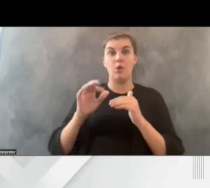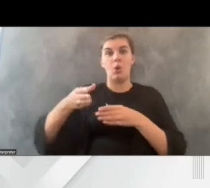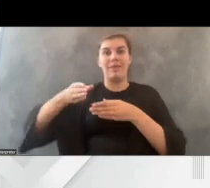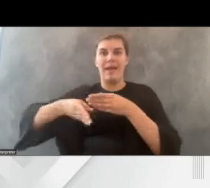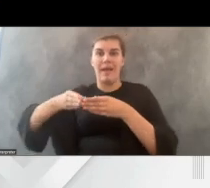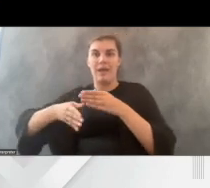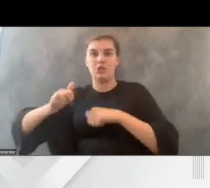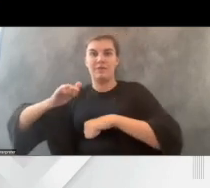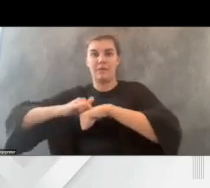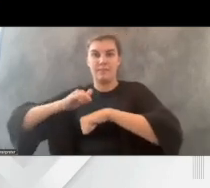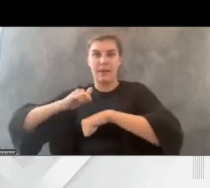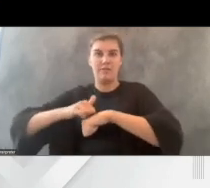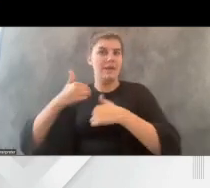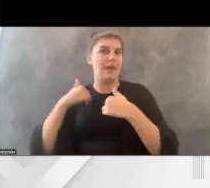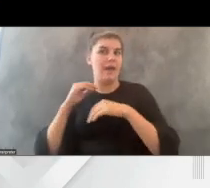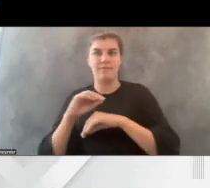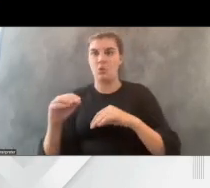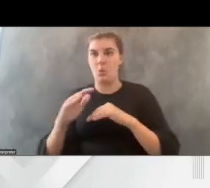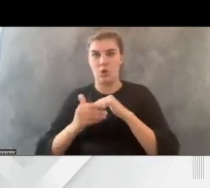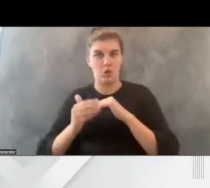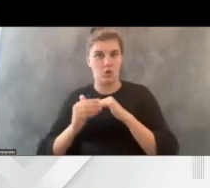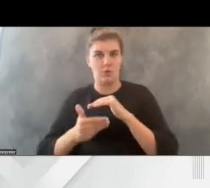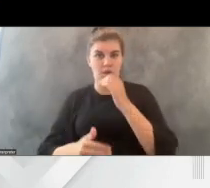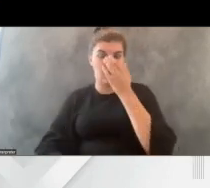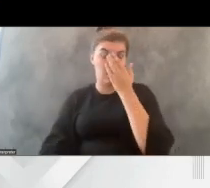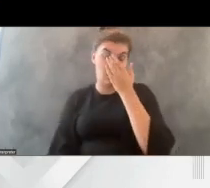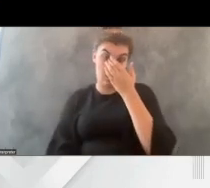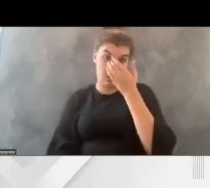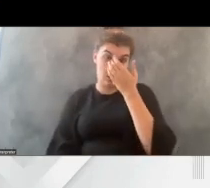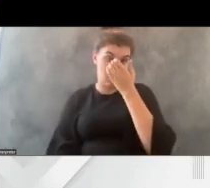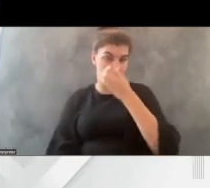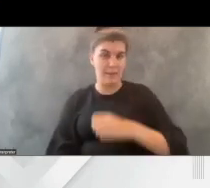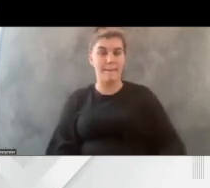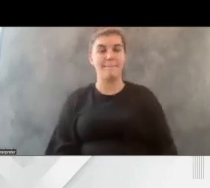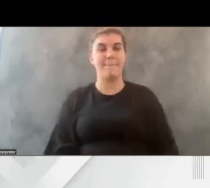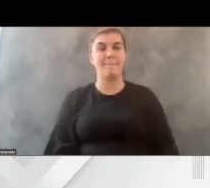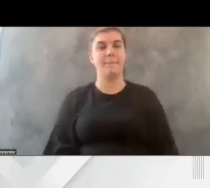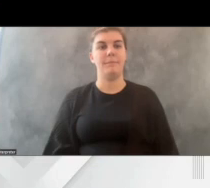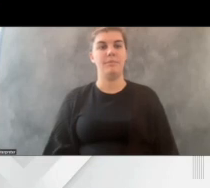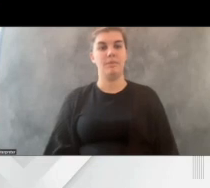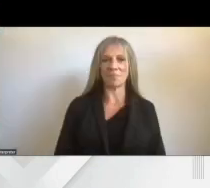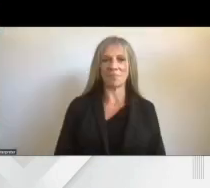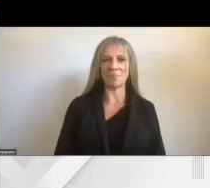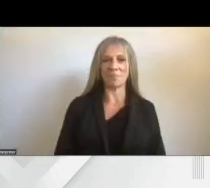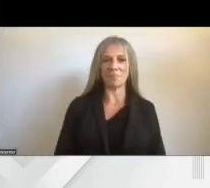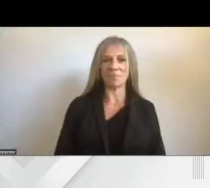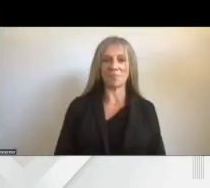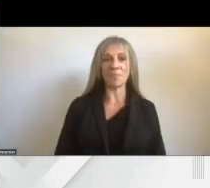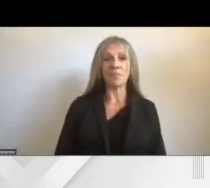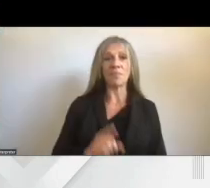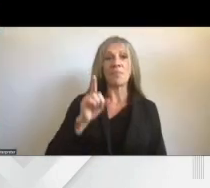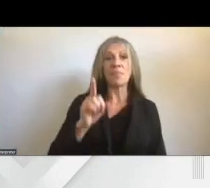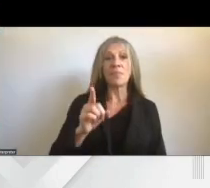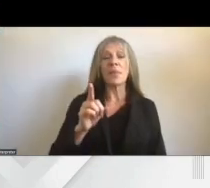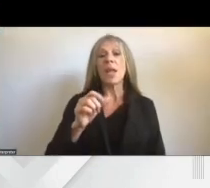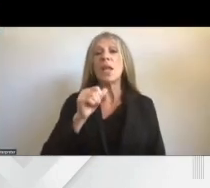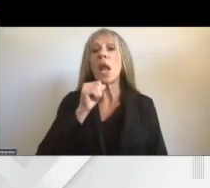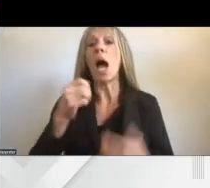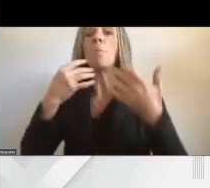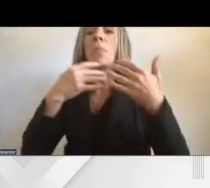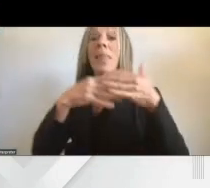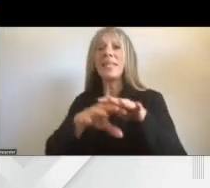and because the cross slope is at 5% or greater, you need to have this transition space that needs to be